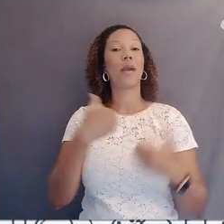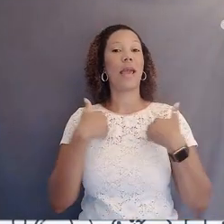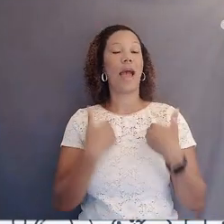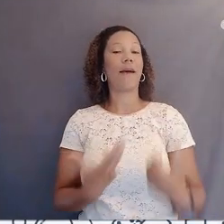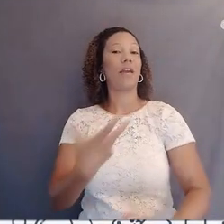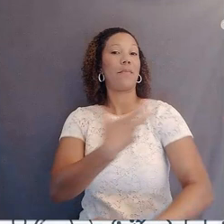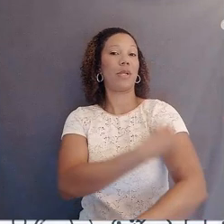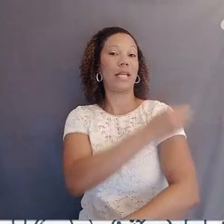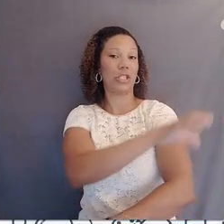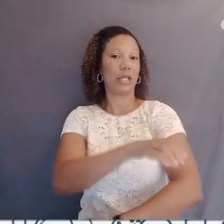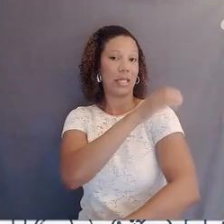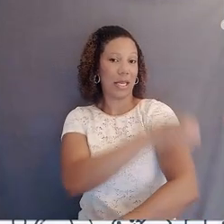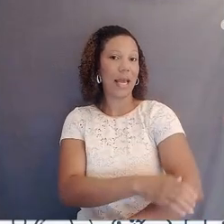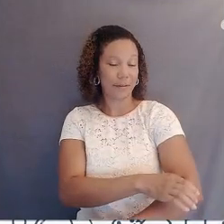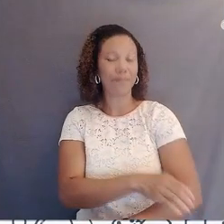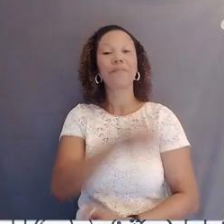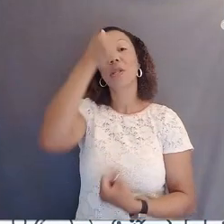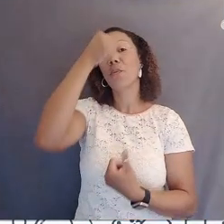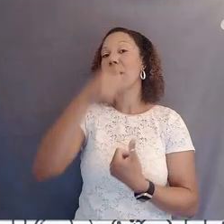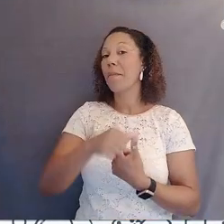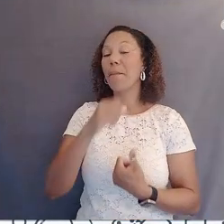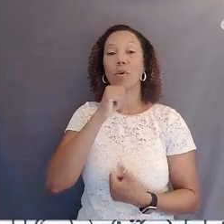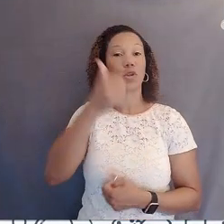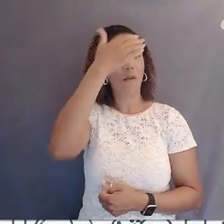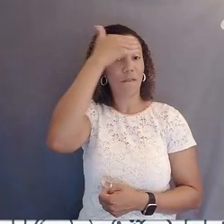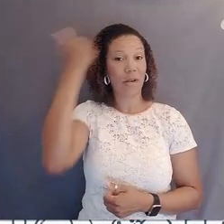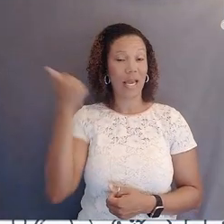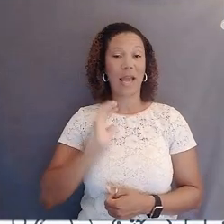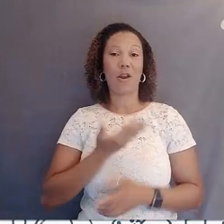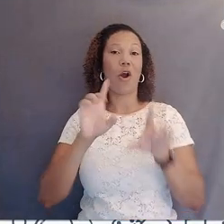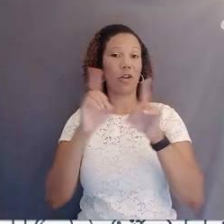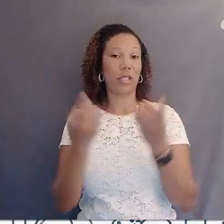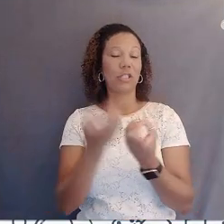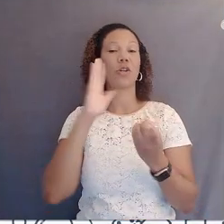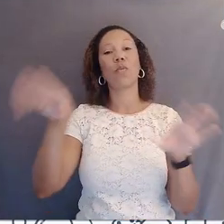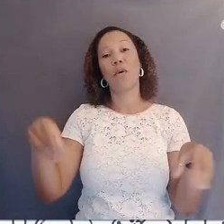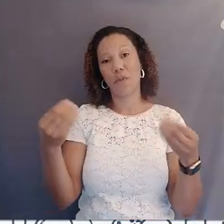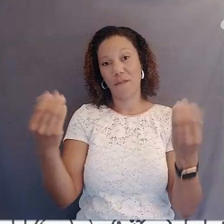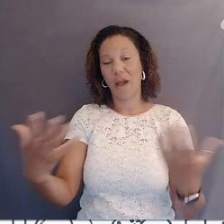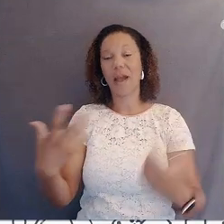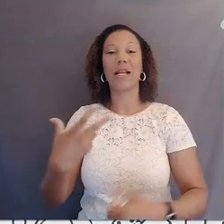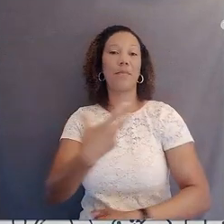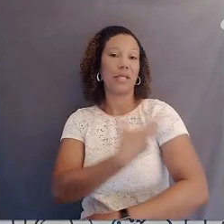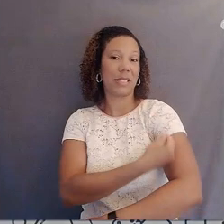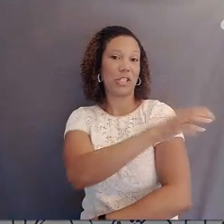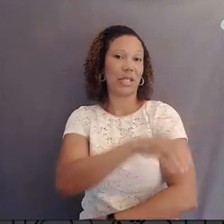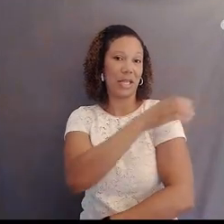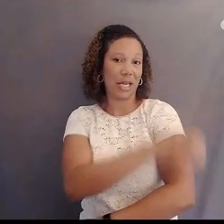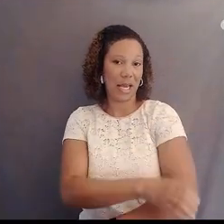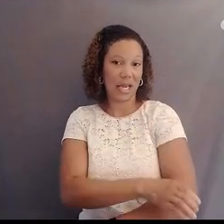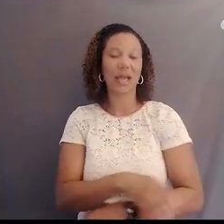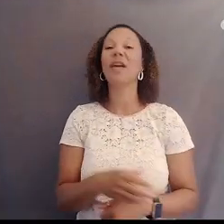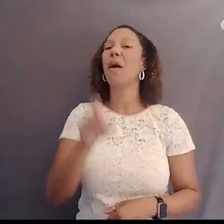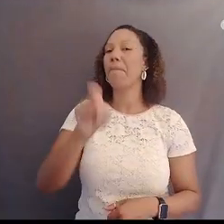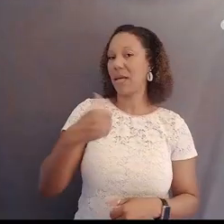So we want to remind everyone to not forget that Elk Grove Unified is hosting immunizations or immunization clinics by